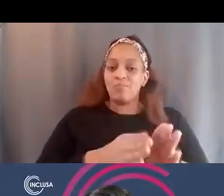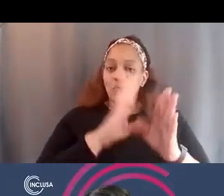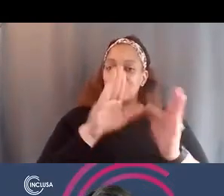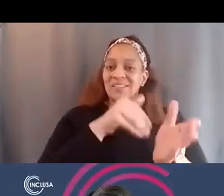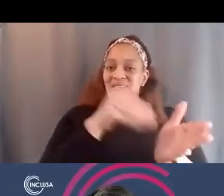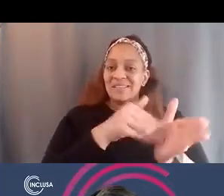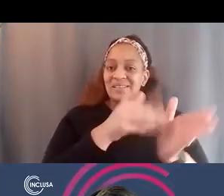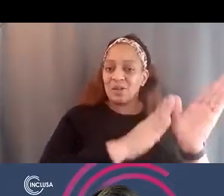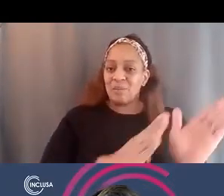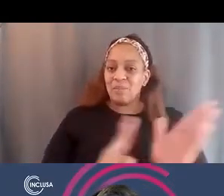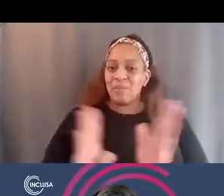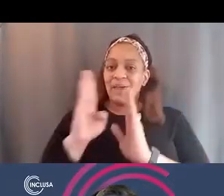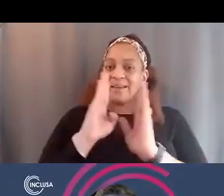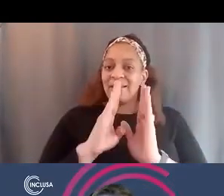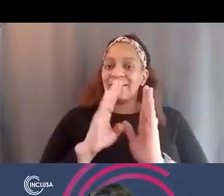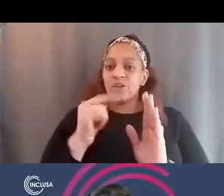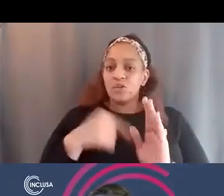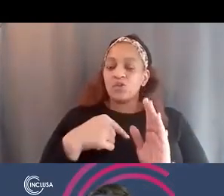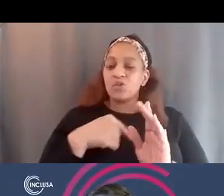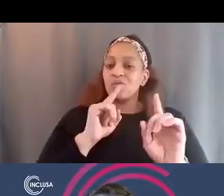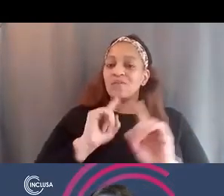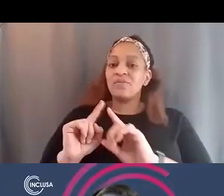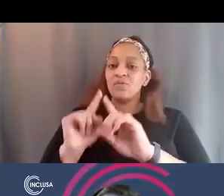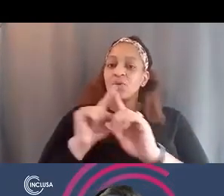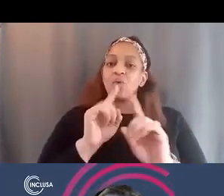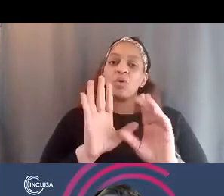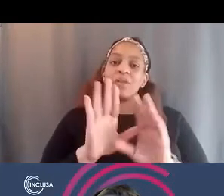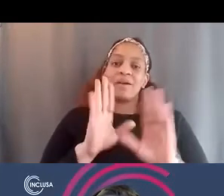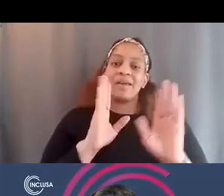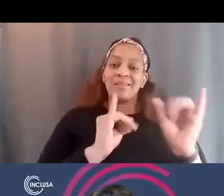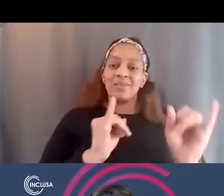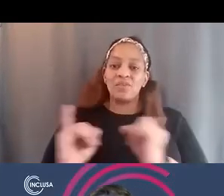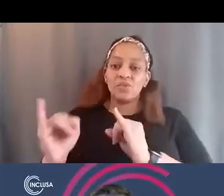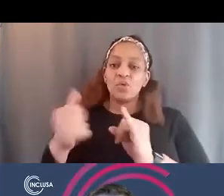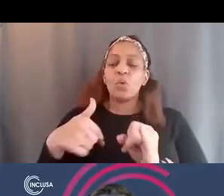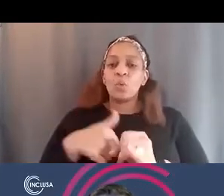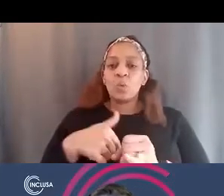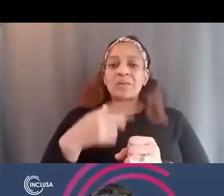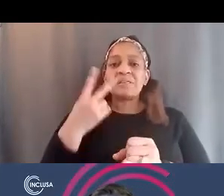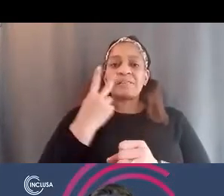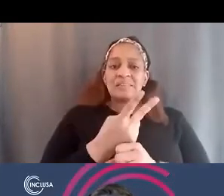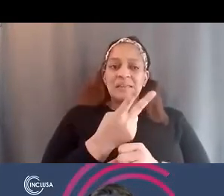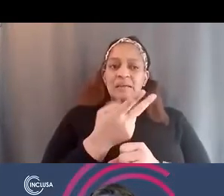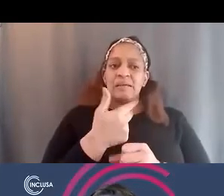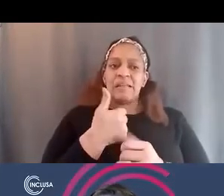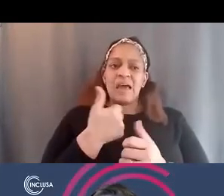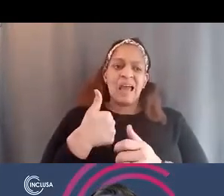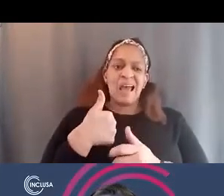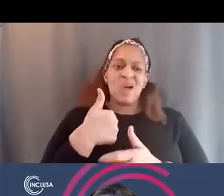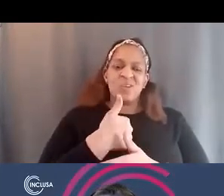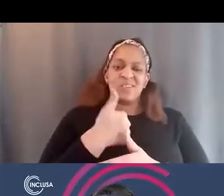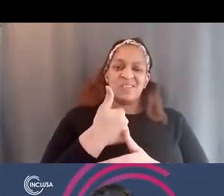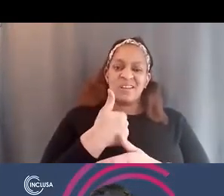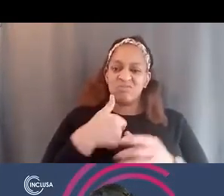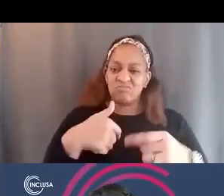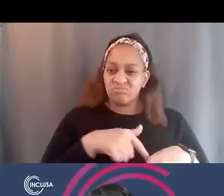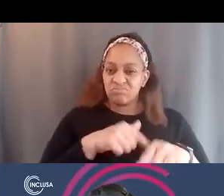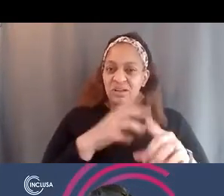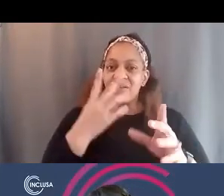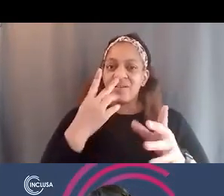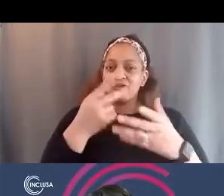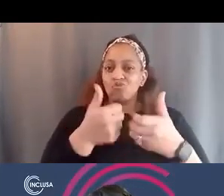employment opportunities for individuals, we did find ourselves in this place where we had providers and essentially we're asking them to